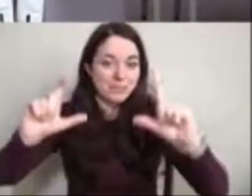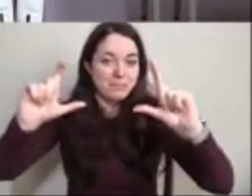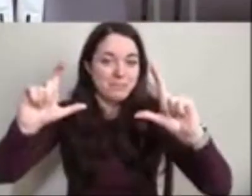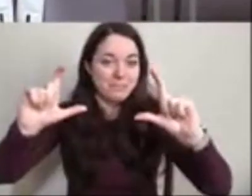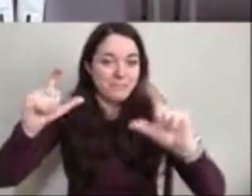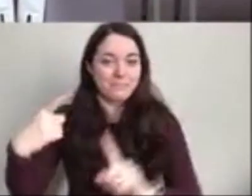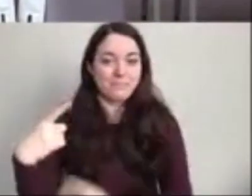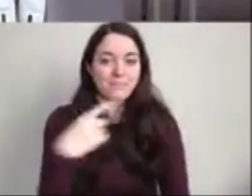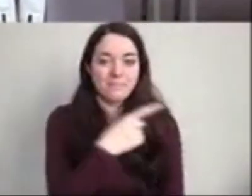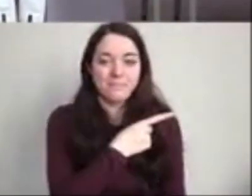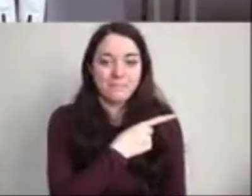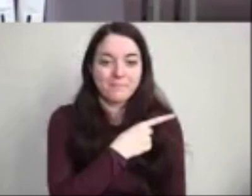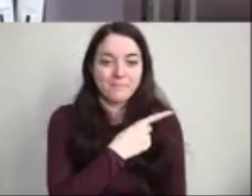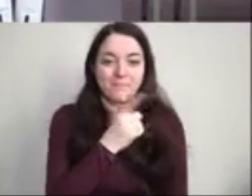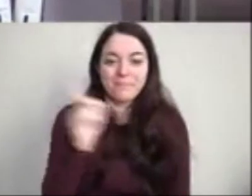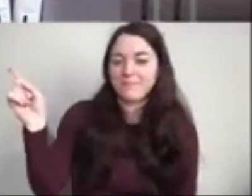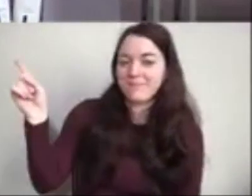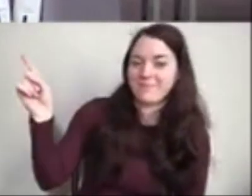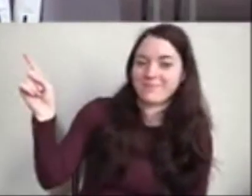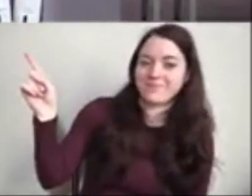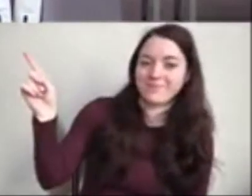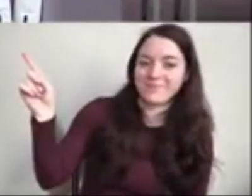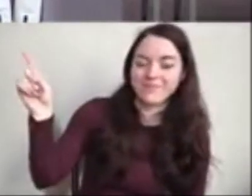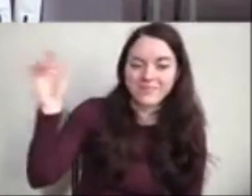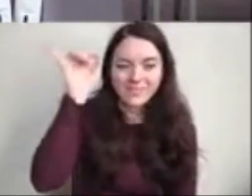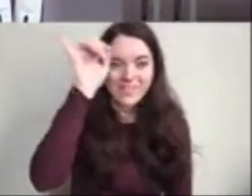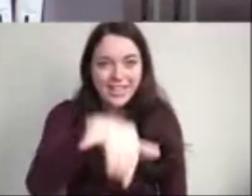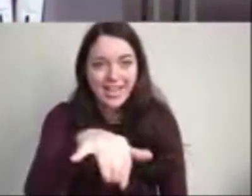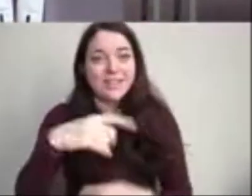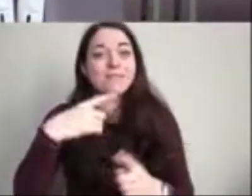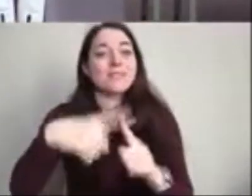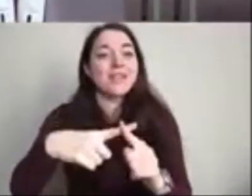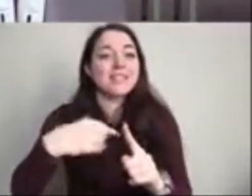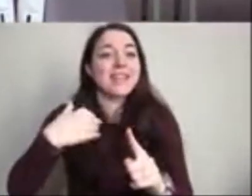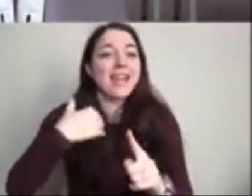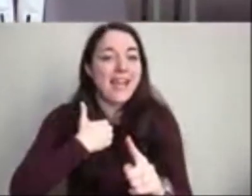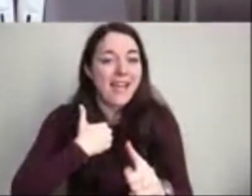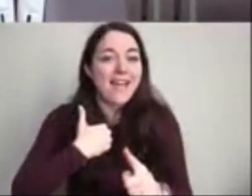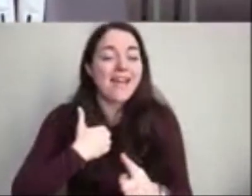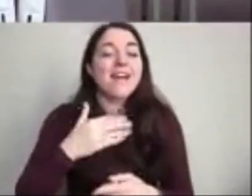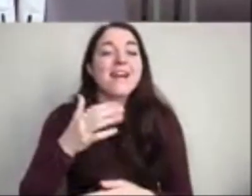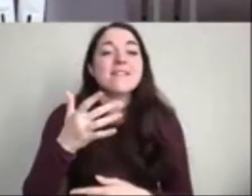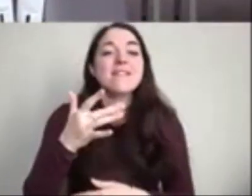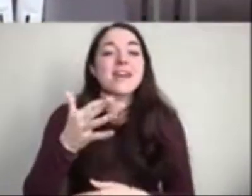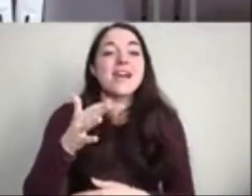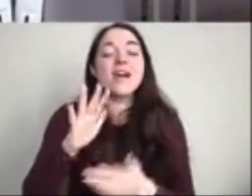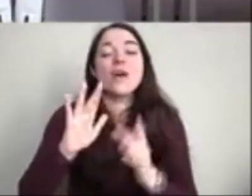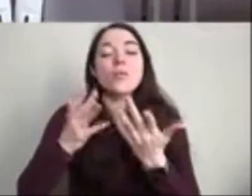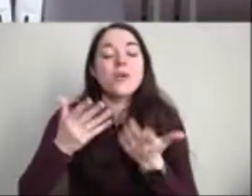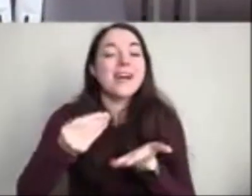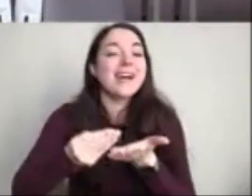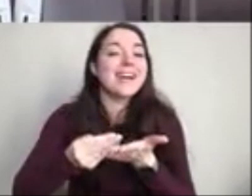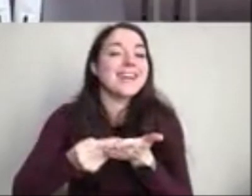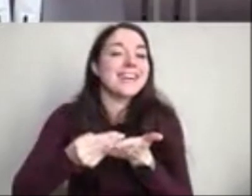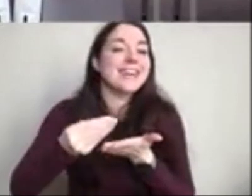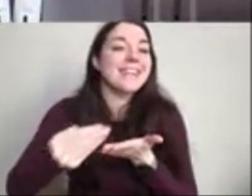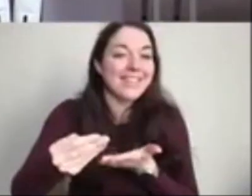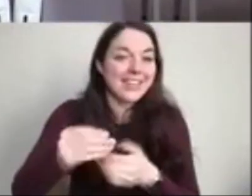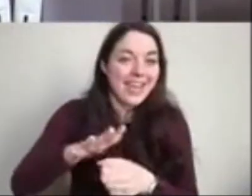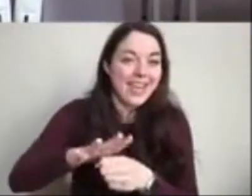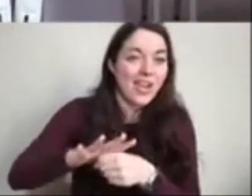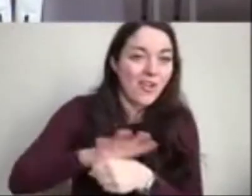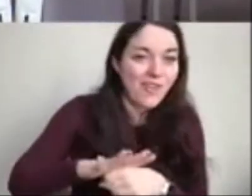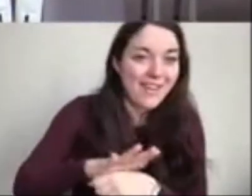in the sanctuary, and in, there's this giving station in the welcome hall and a giving plate. Those are just methods to be able to